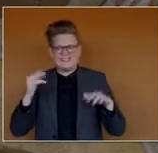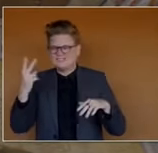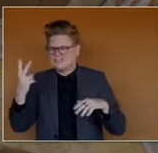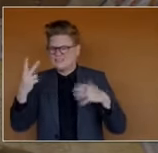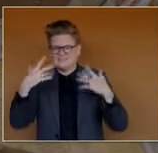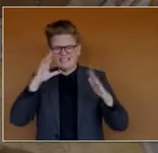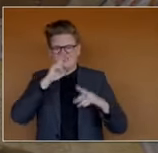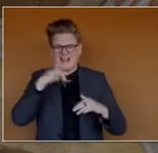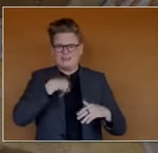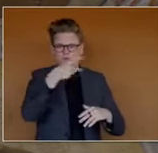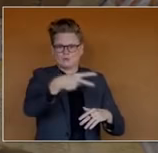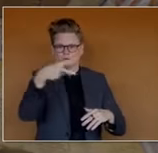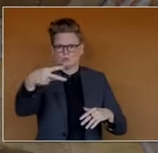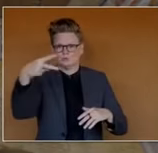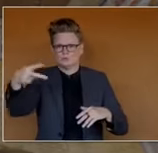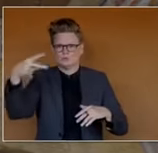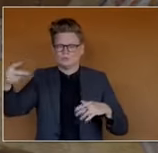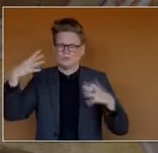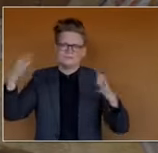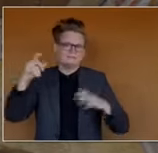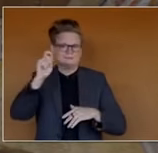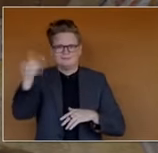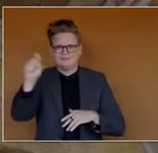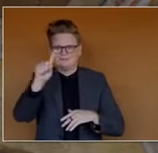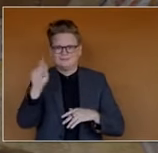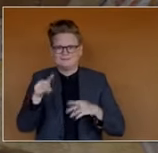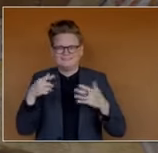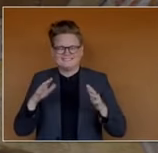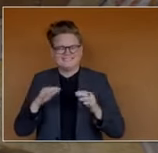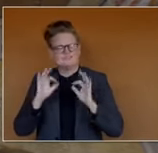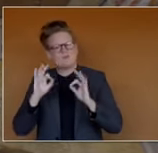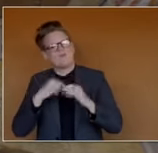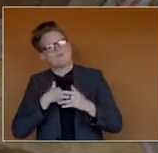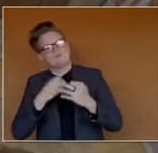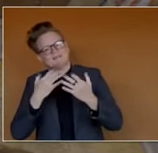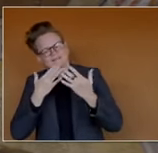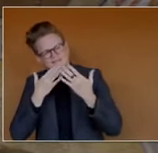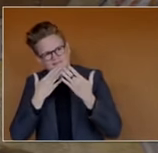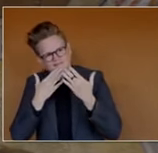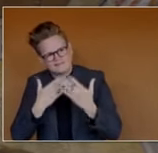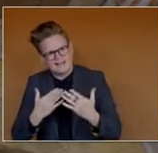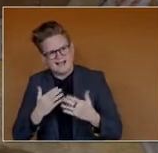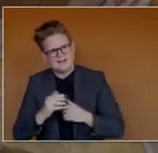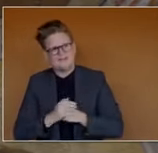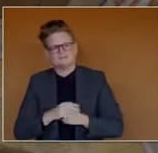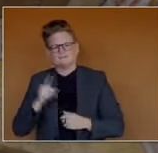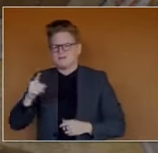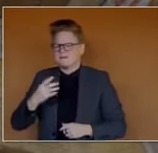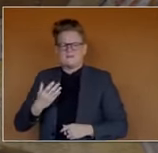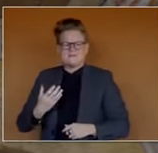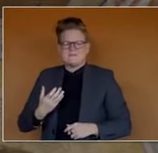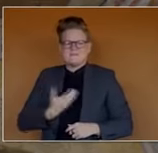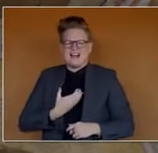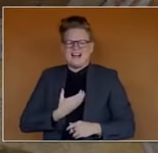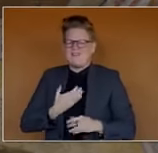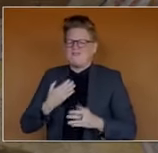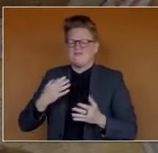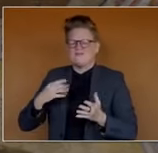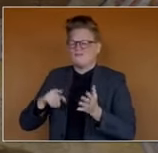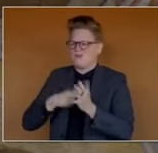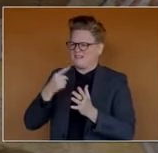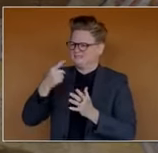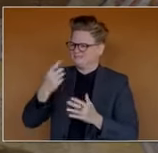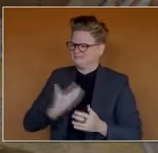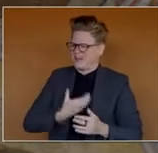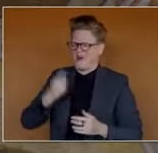Let me just thank again, always a mayor, once a mayor, always a mayor. So thank the mayor, Mayor Schaff, for all her